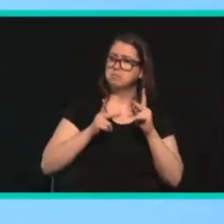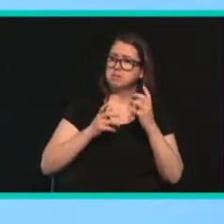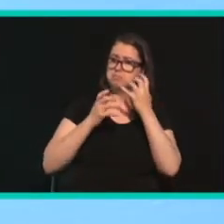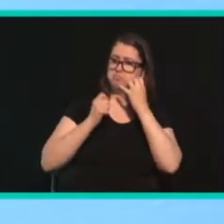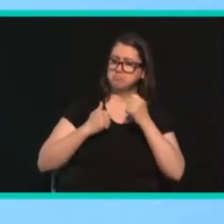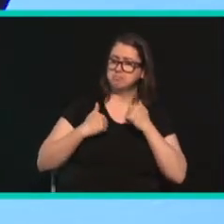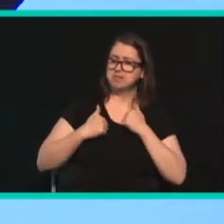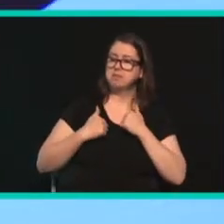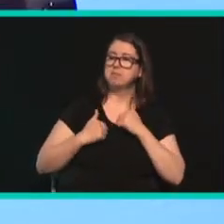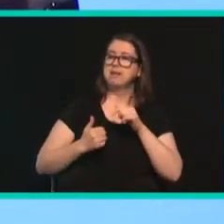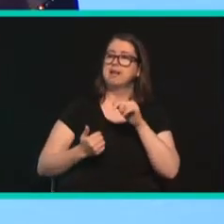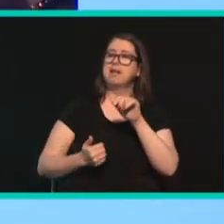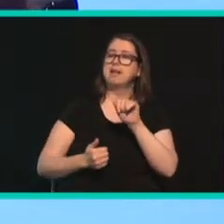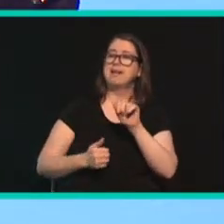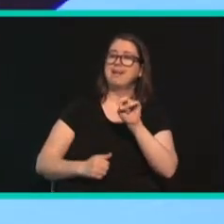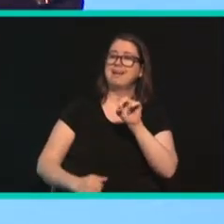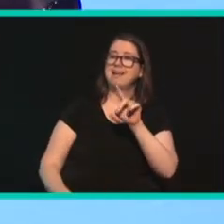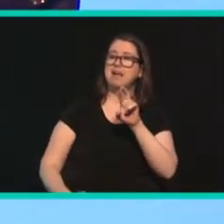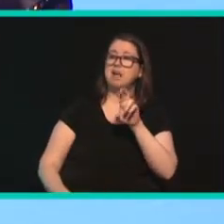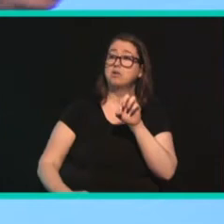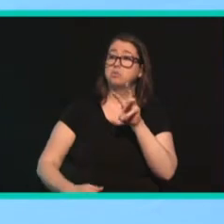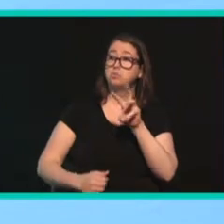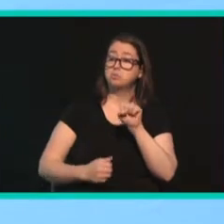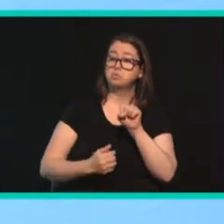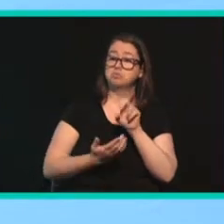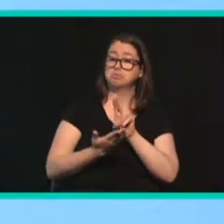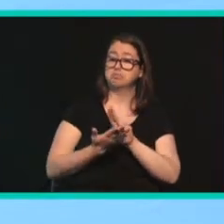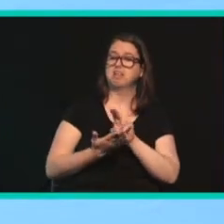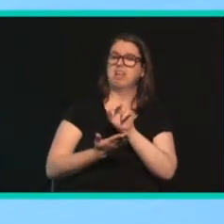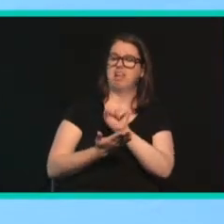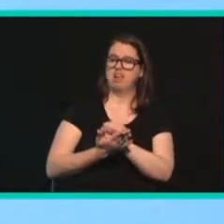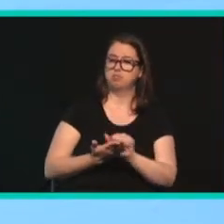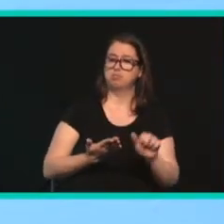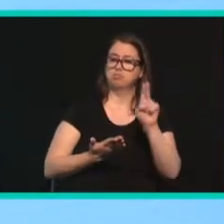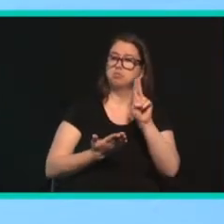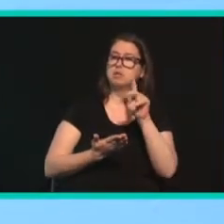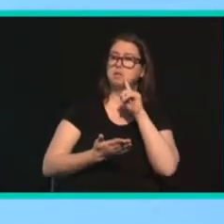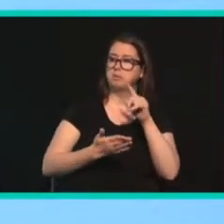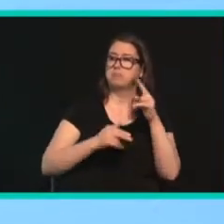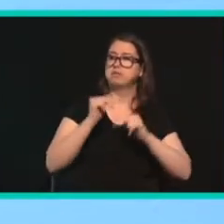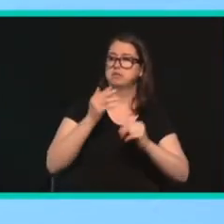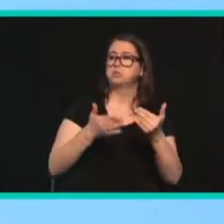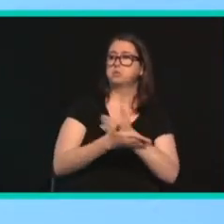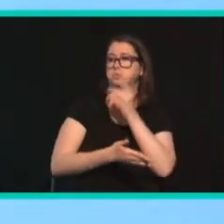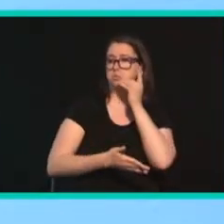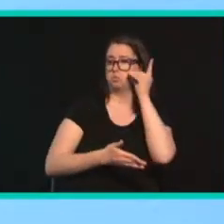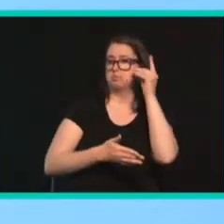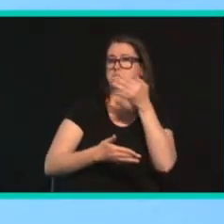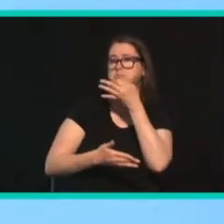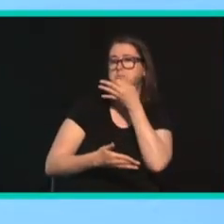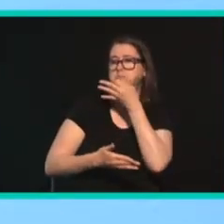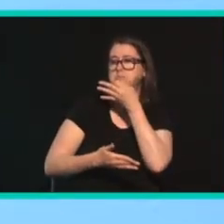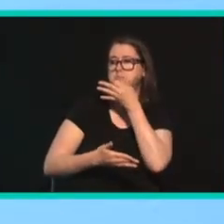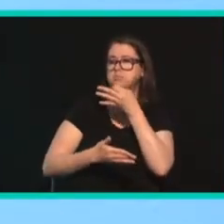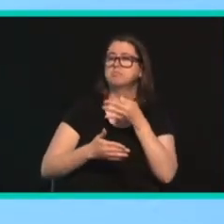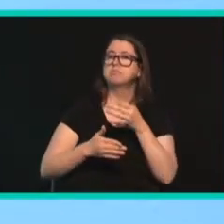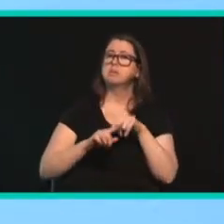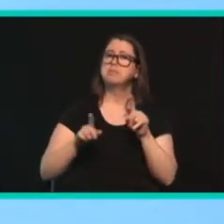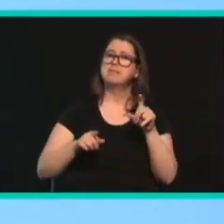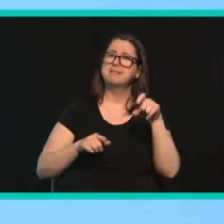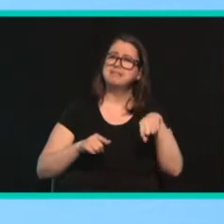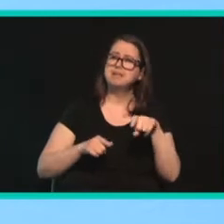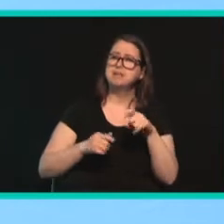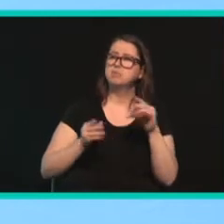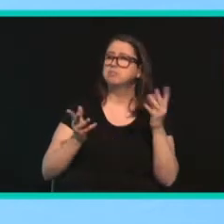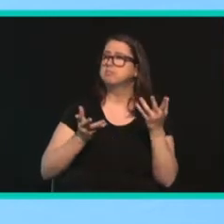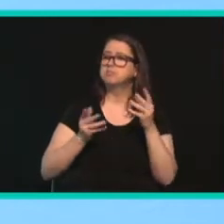Andrews University's next large building project, is my understanding. They are going to be renovating the dorms. What they really need is actually